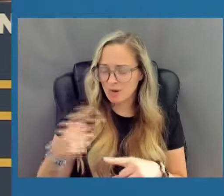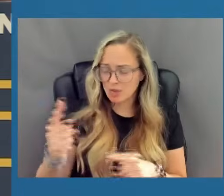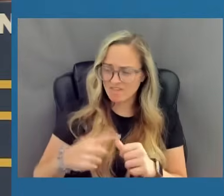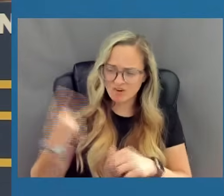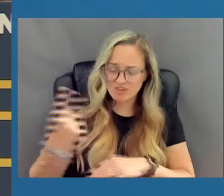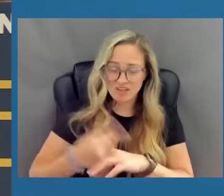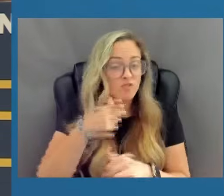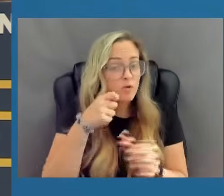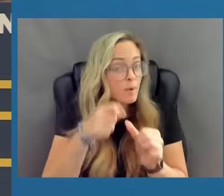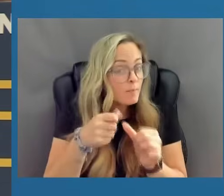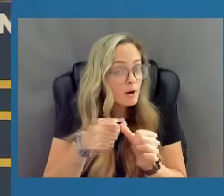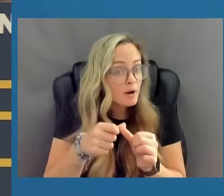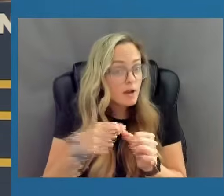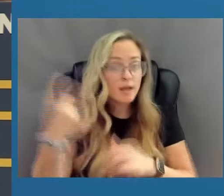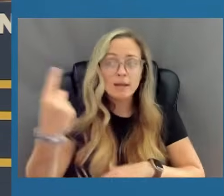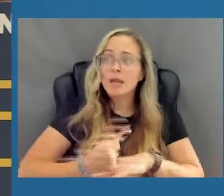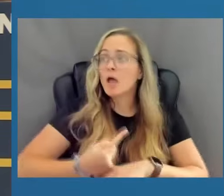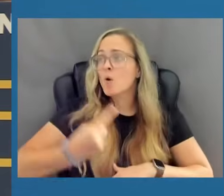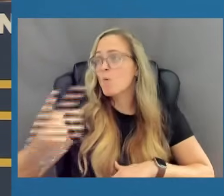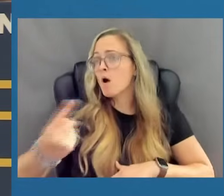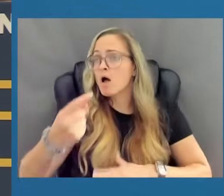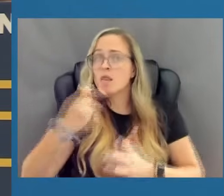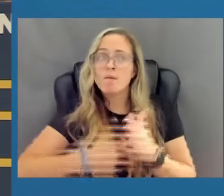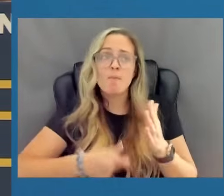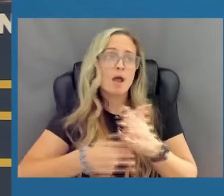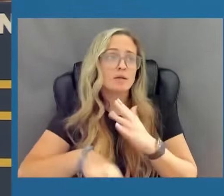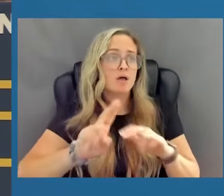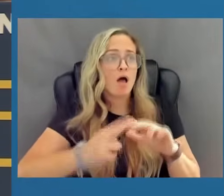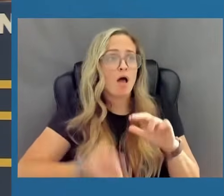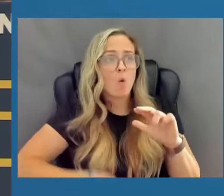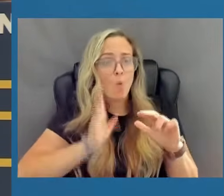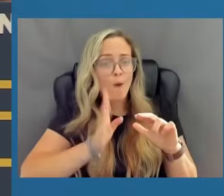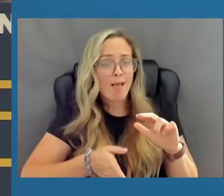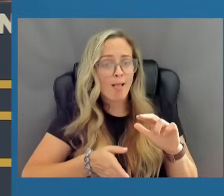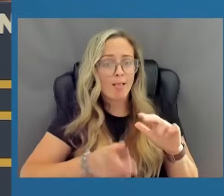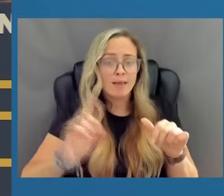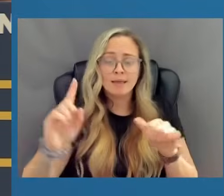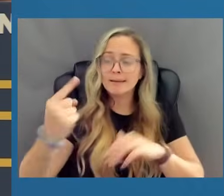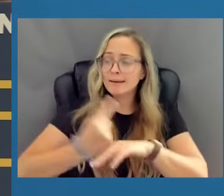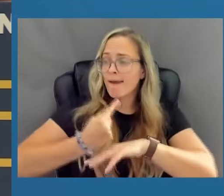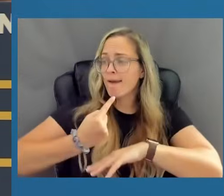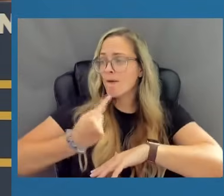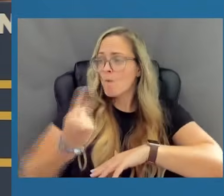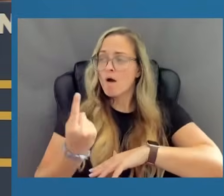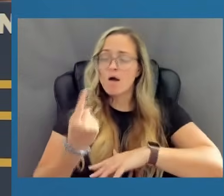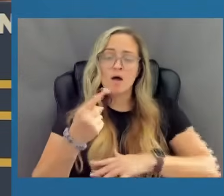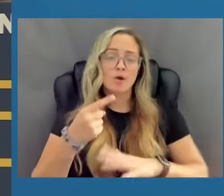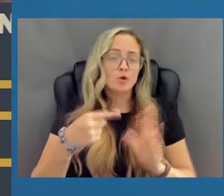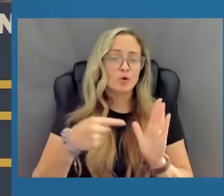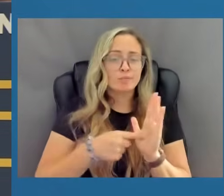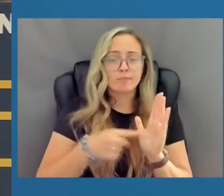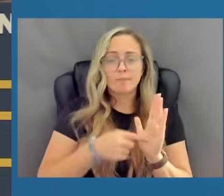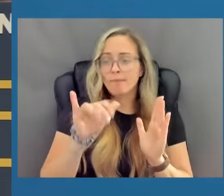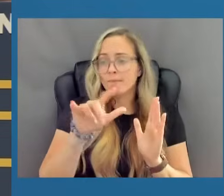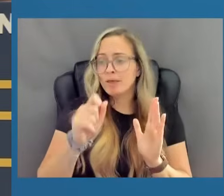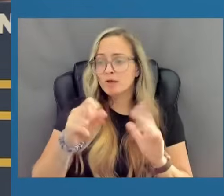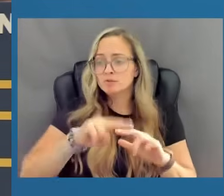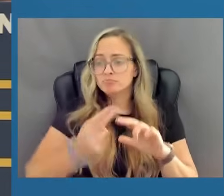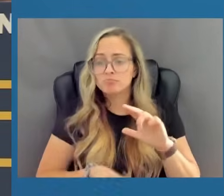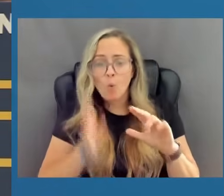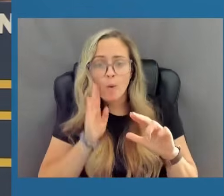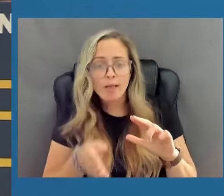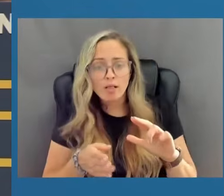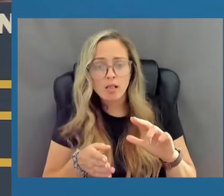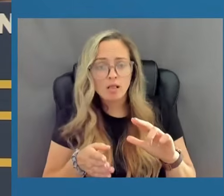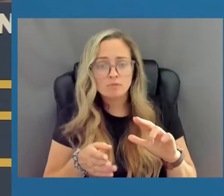quote? Day one, the prices are going down. Day one, your utility bills are going down. I